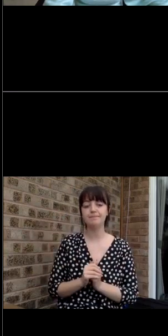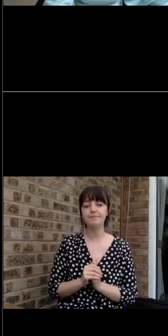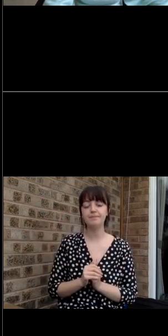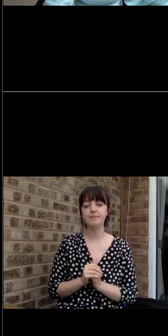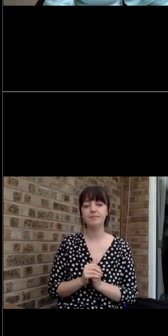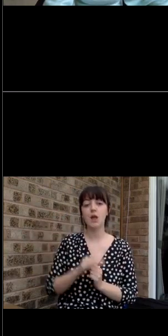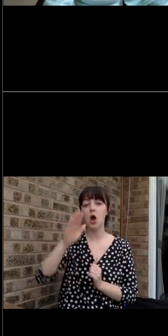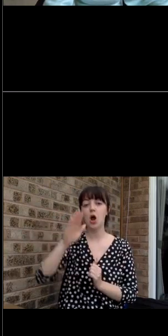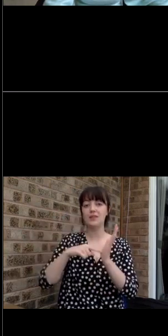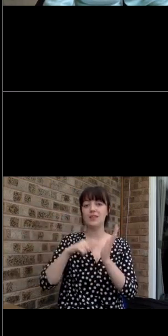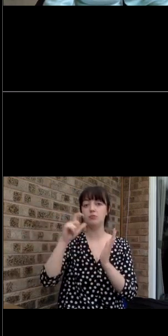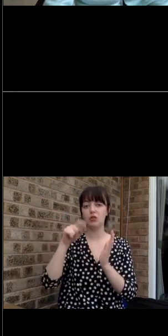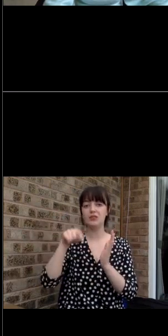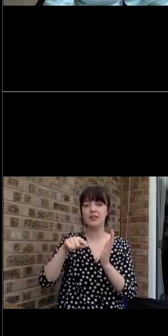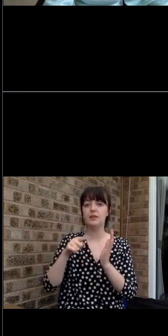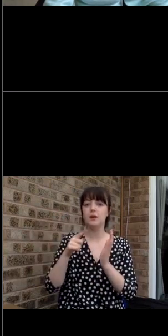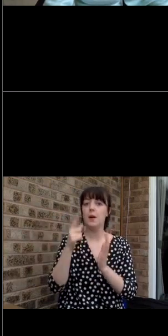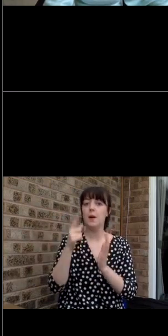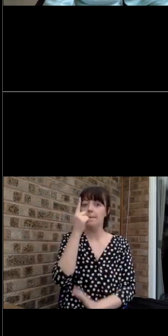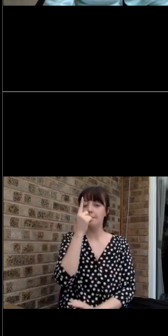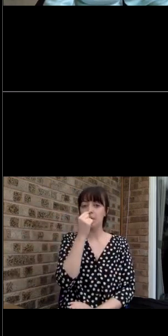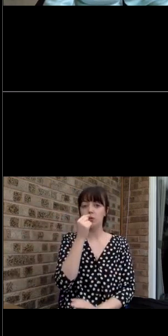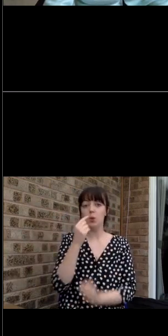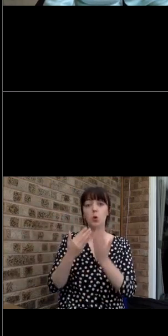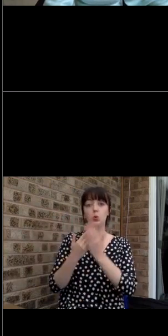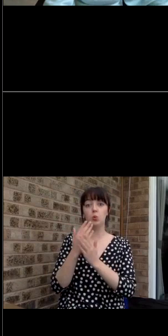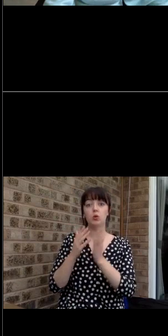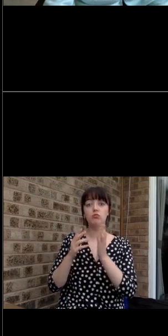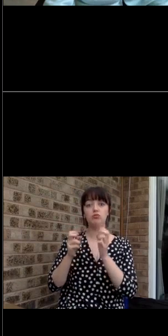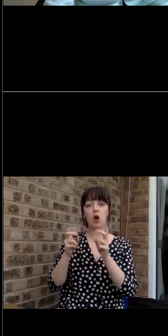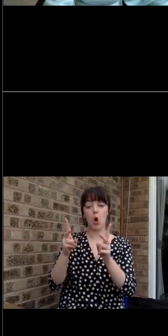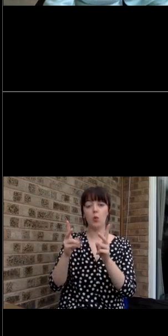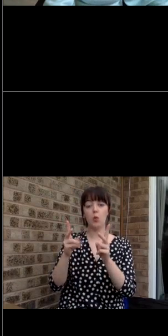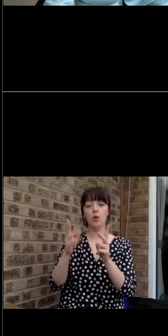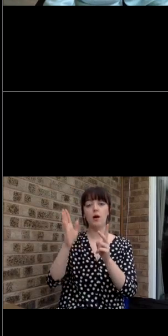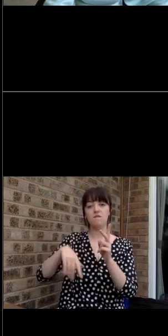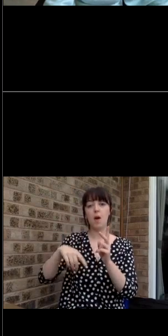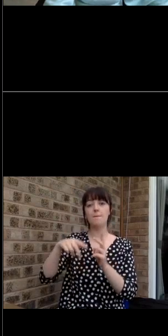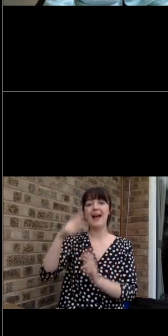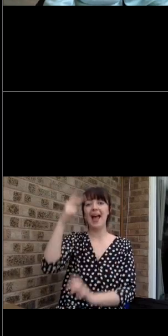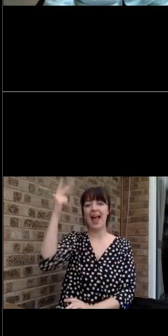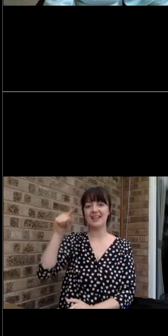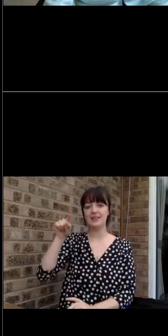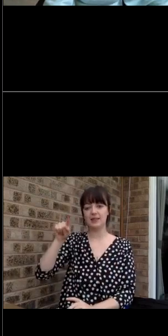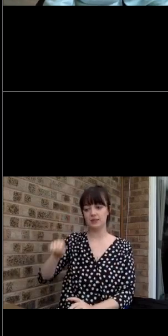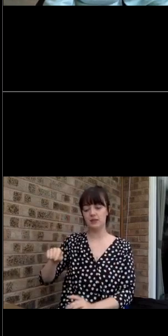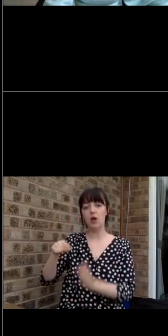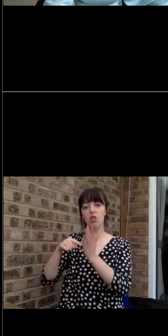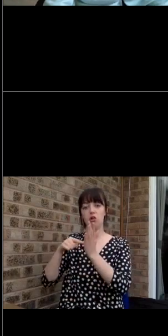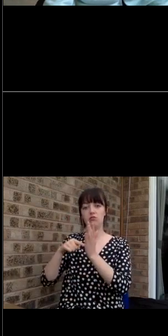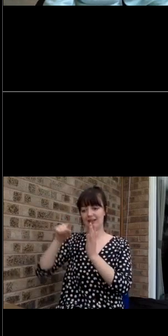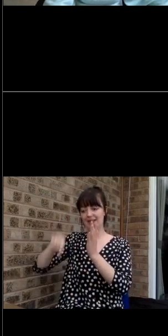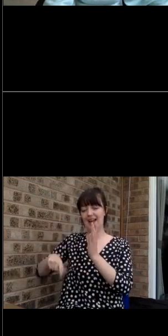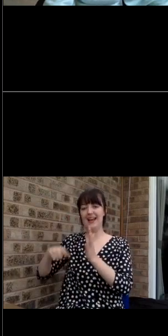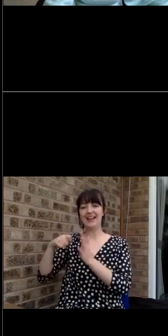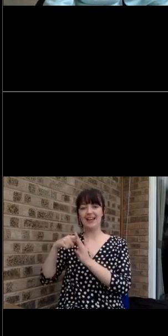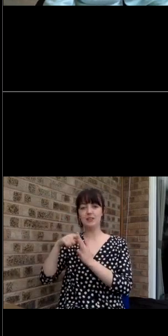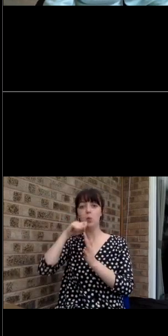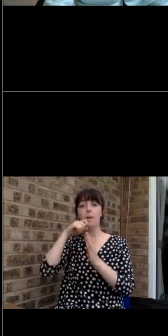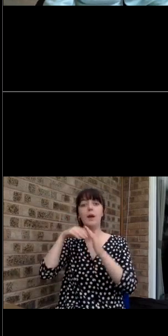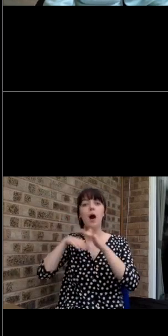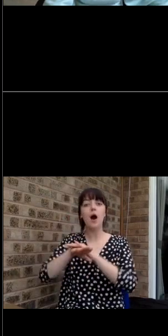a proposed new road connecting Kent, Thurrock and Essex through two 2.6-mile tunnels beneath the River